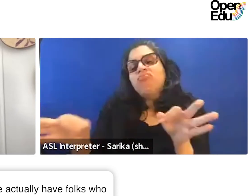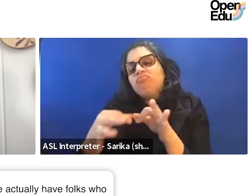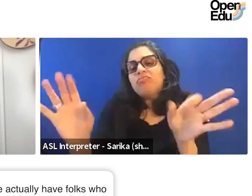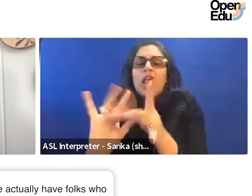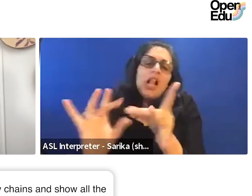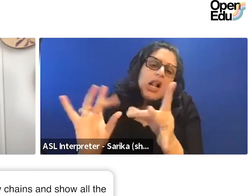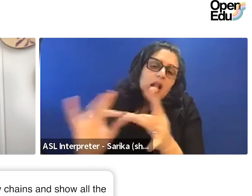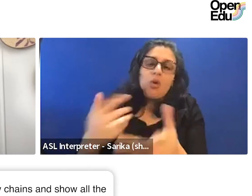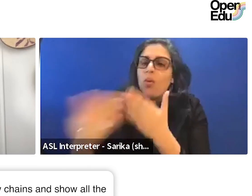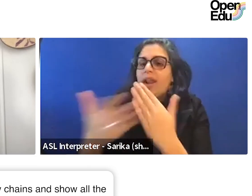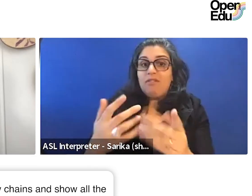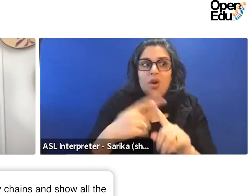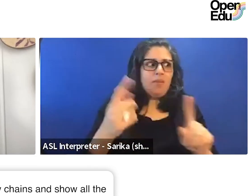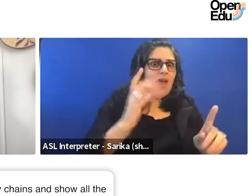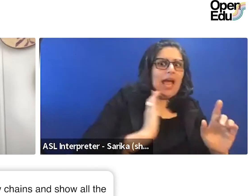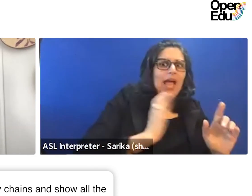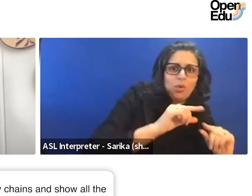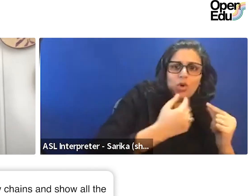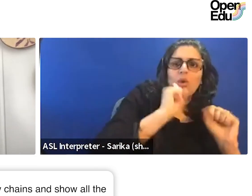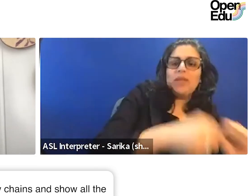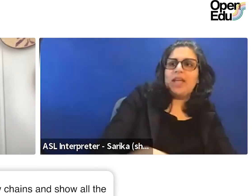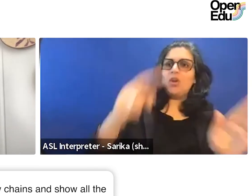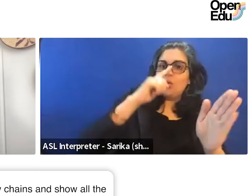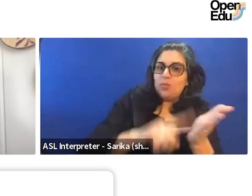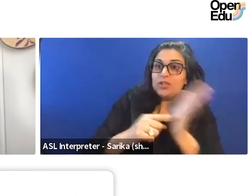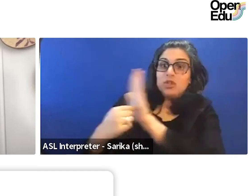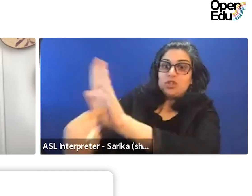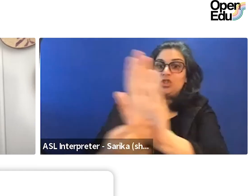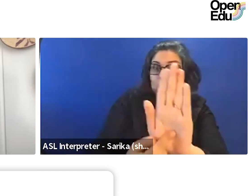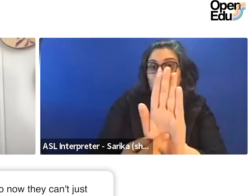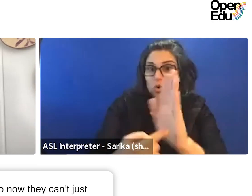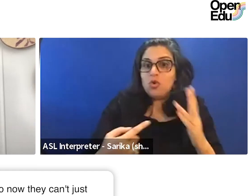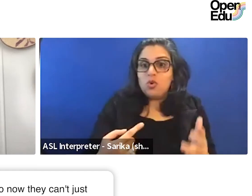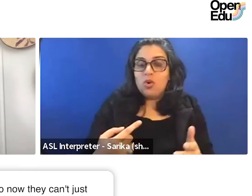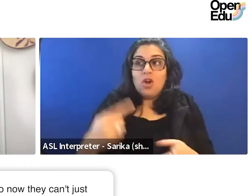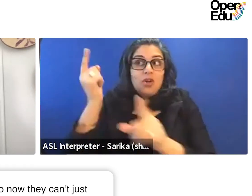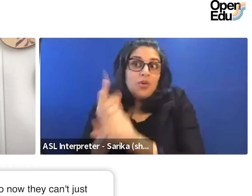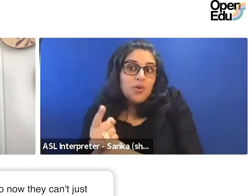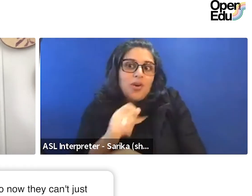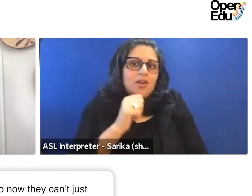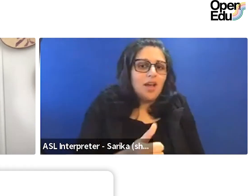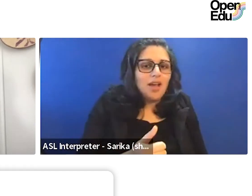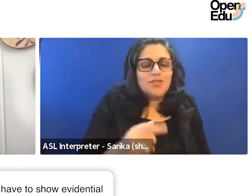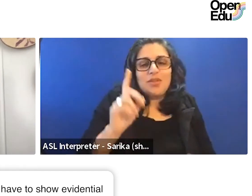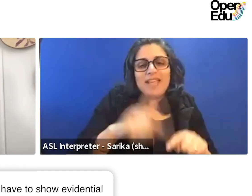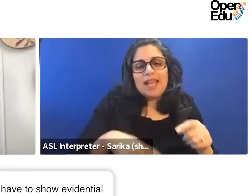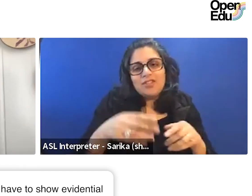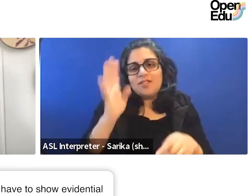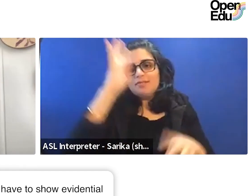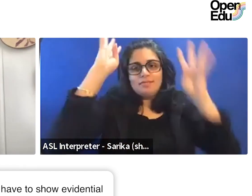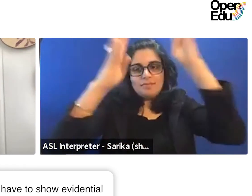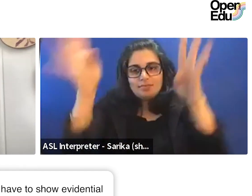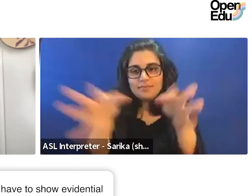research and look at the supply chains and show all the evidence and proof that what they're saying is not true. So now they can't just create statements, they have to